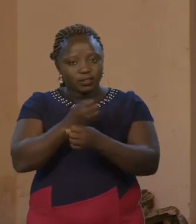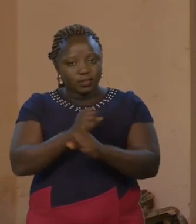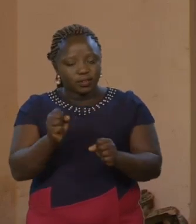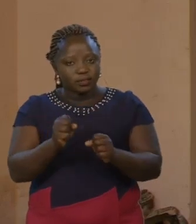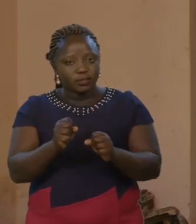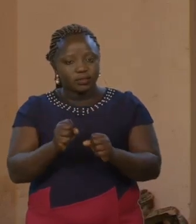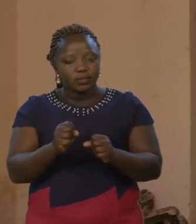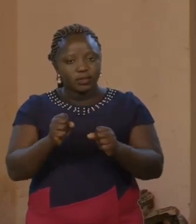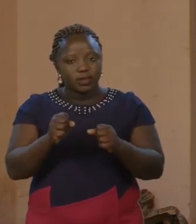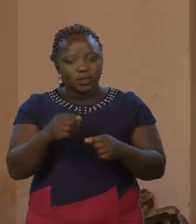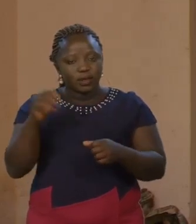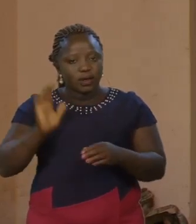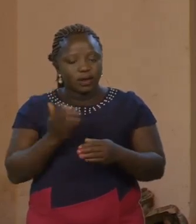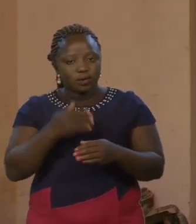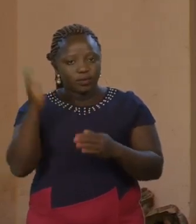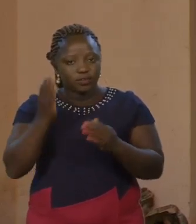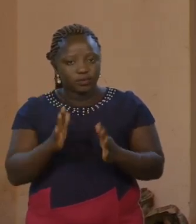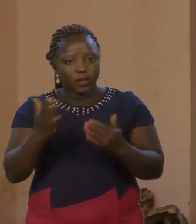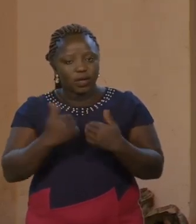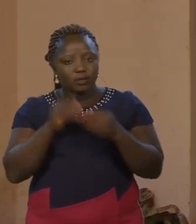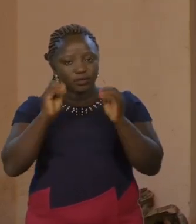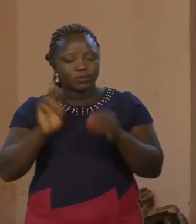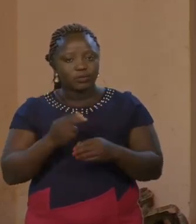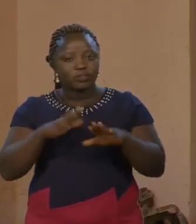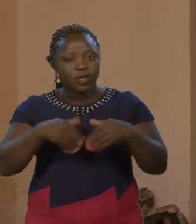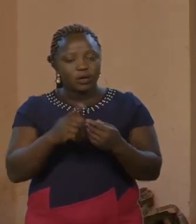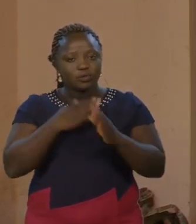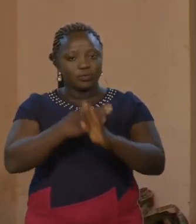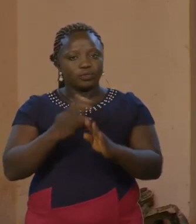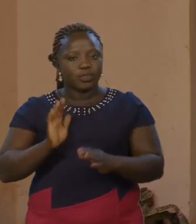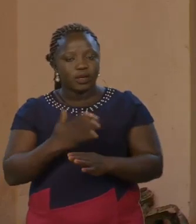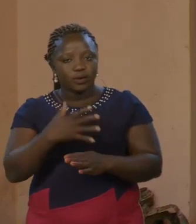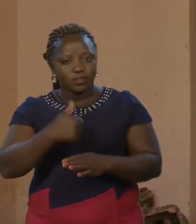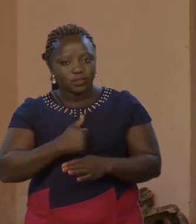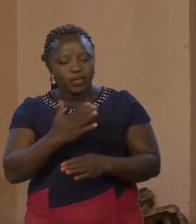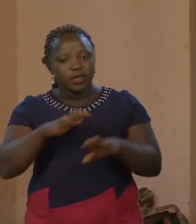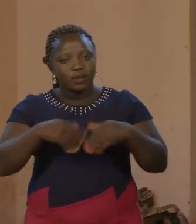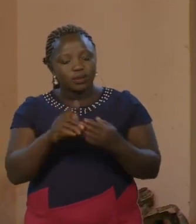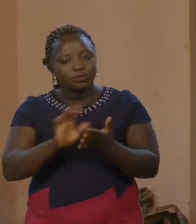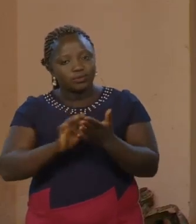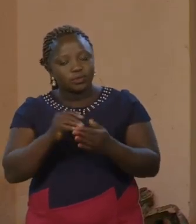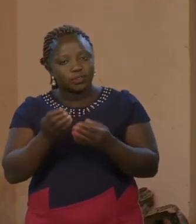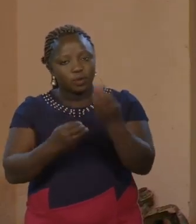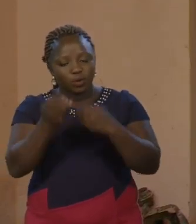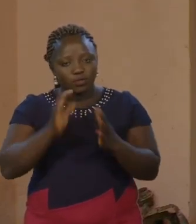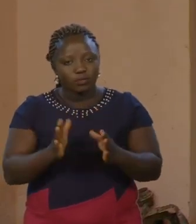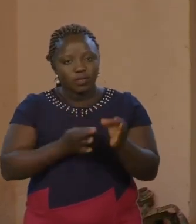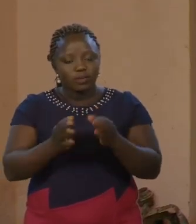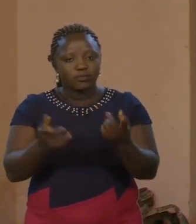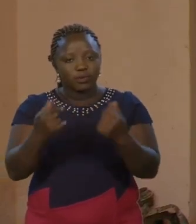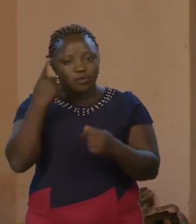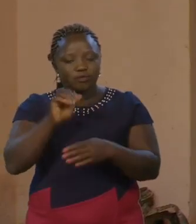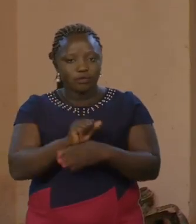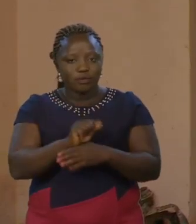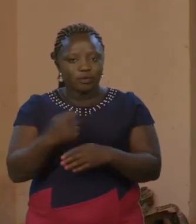Our instructor has taught us how to protect ourselves and how to entertain customers if they come for work. So we are